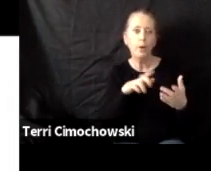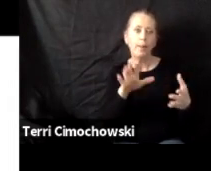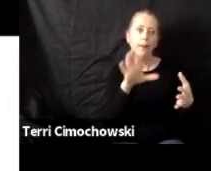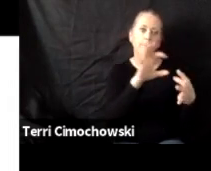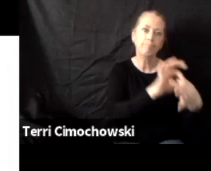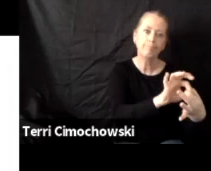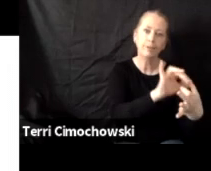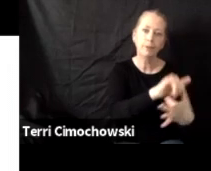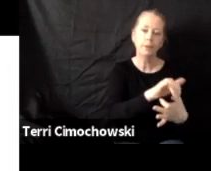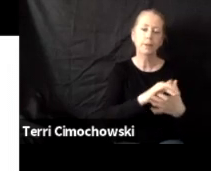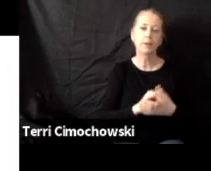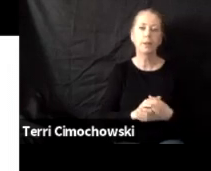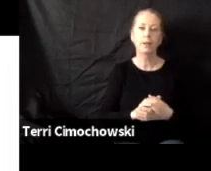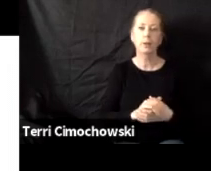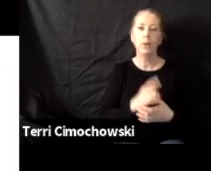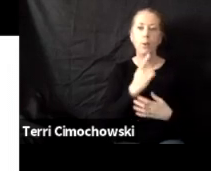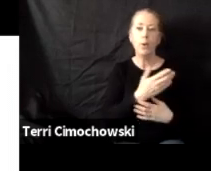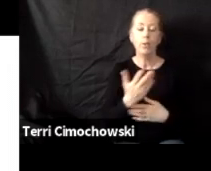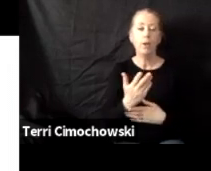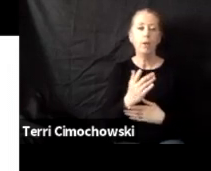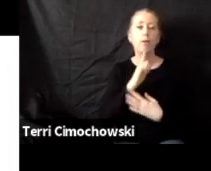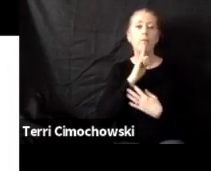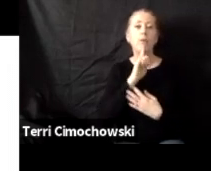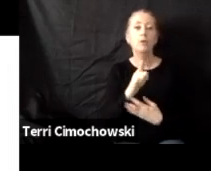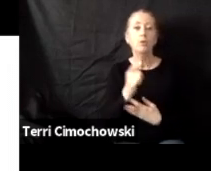and one of them is to make sure that